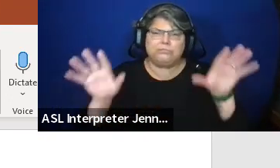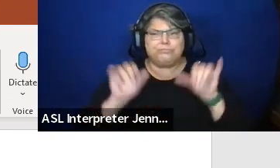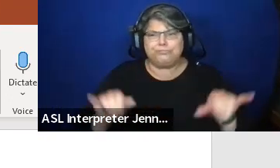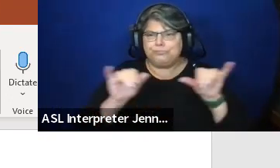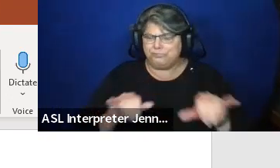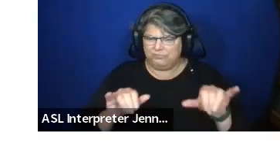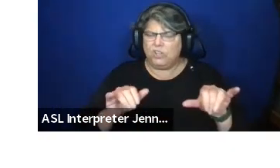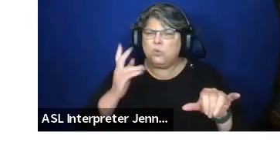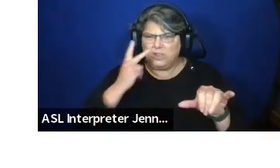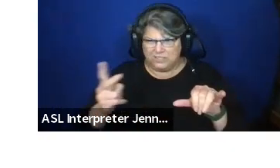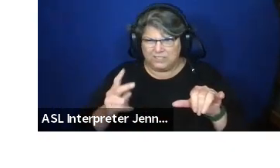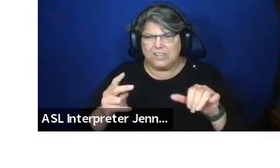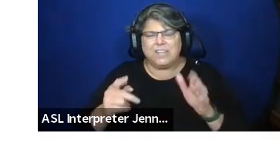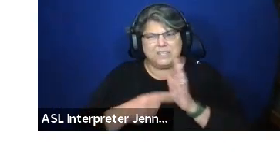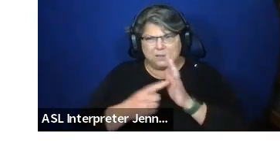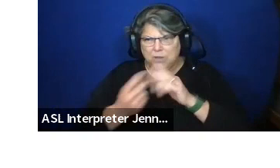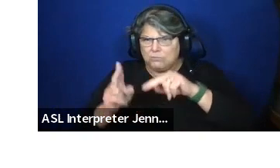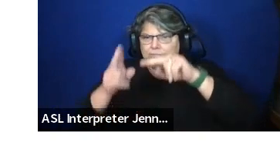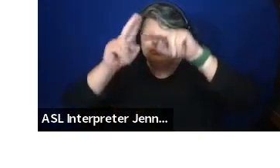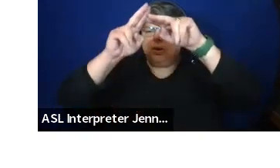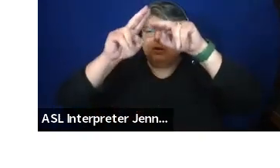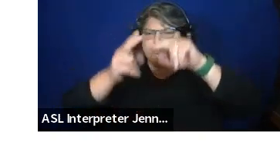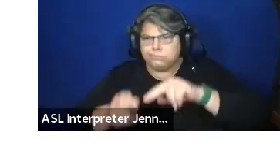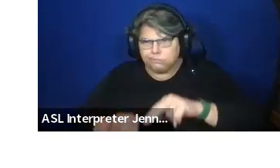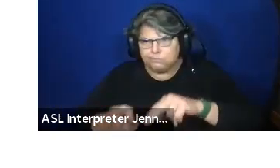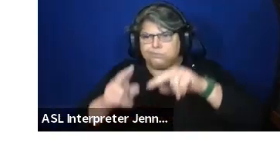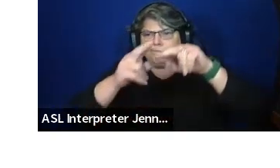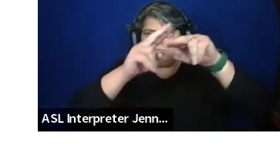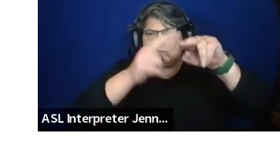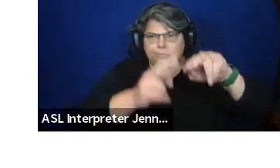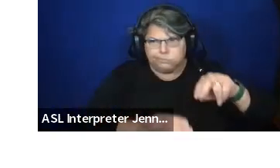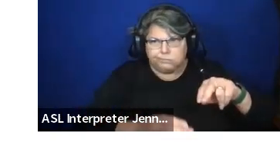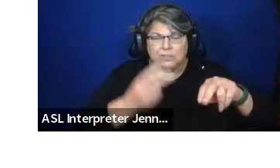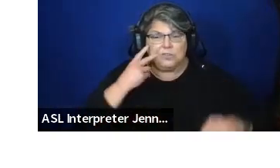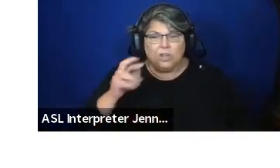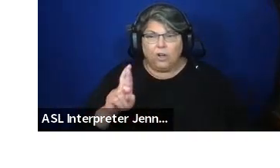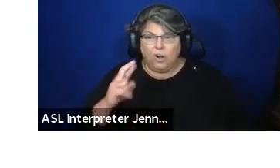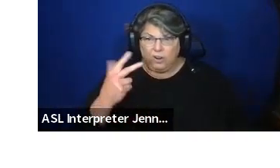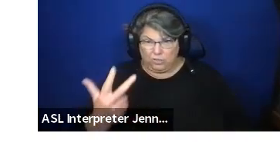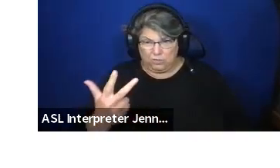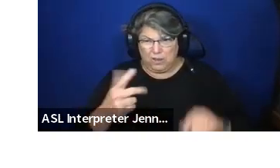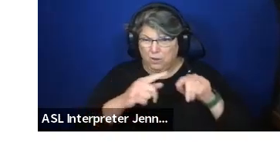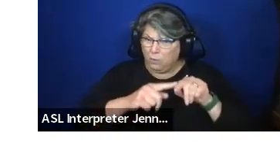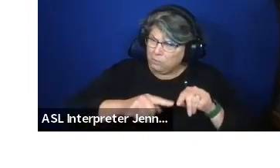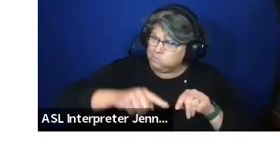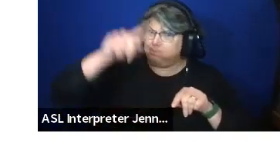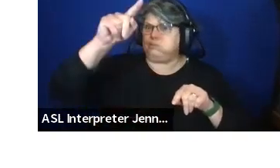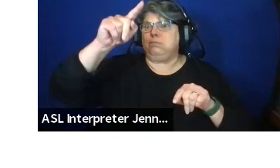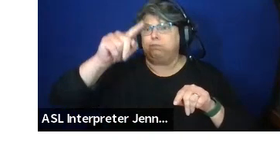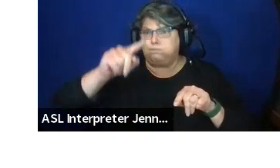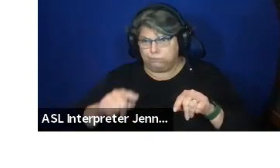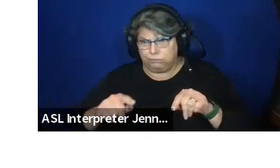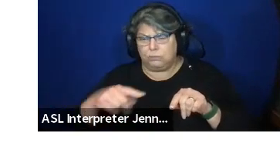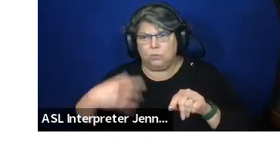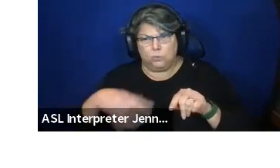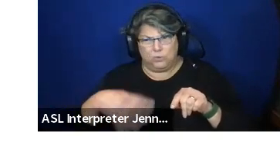spikes throughout the season. If you notice, the R3 is kind of a broad spike there, and we're seeing this broad